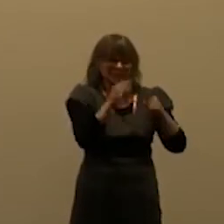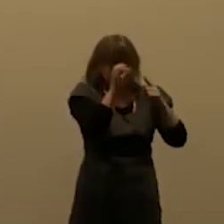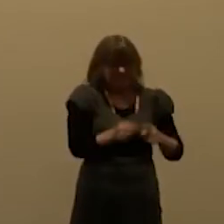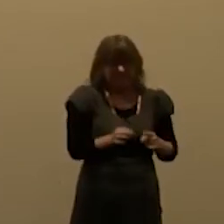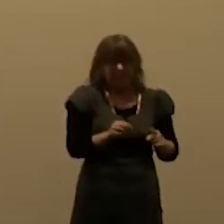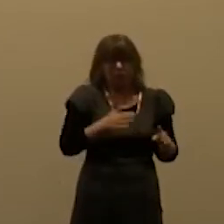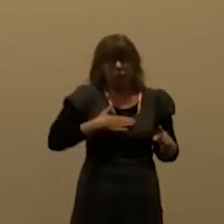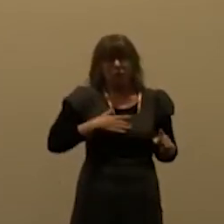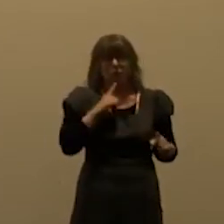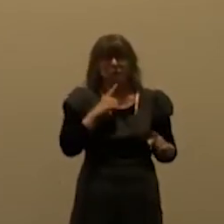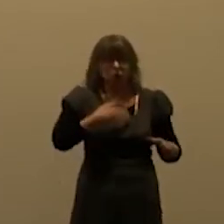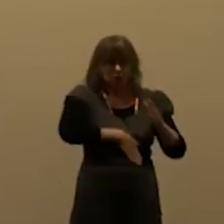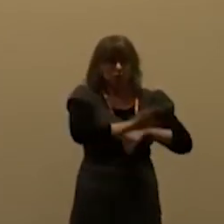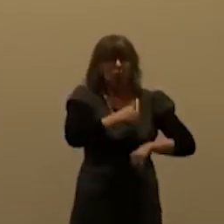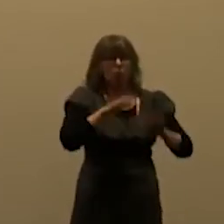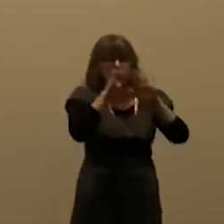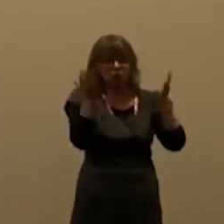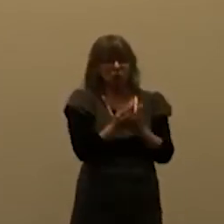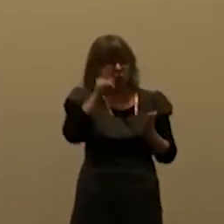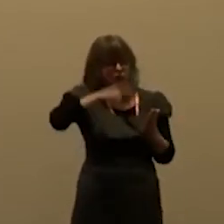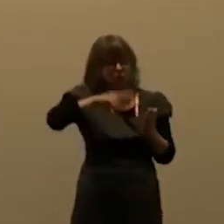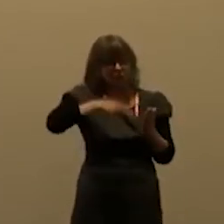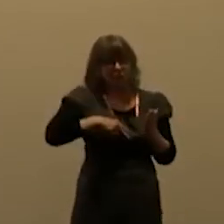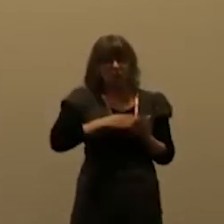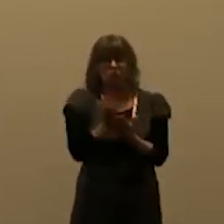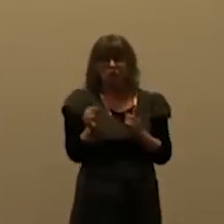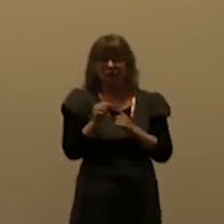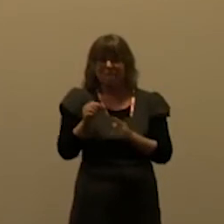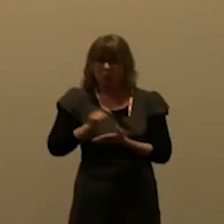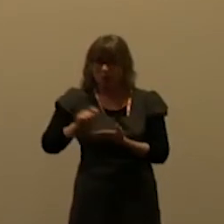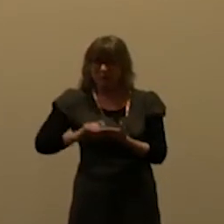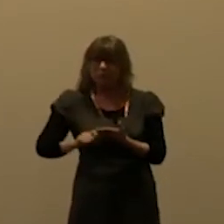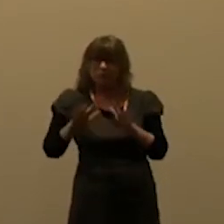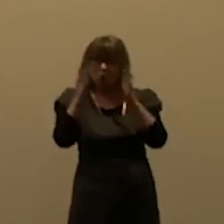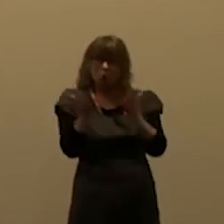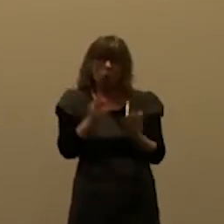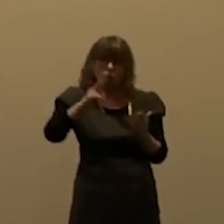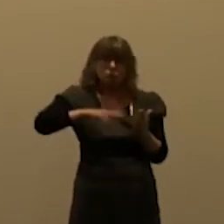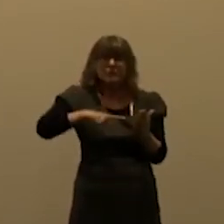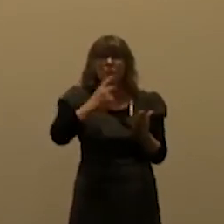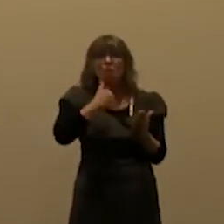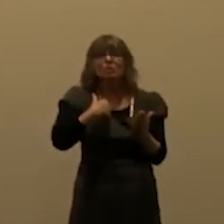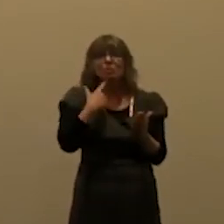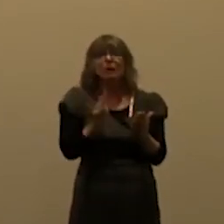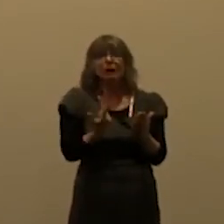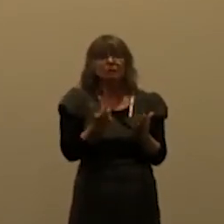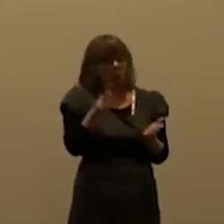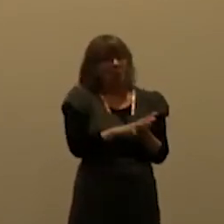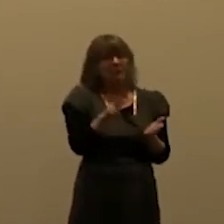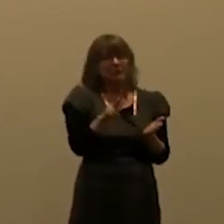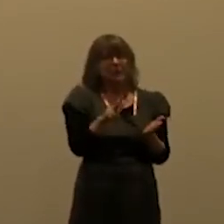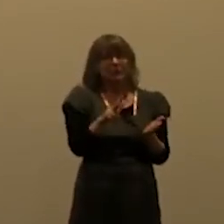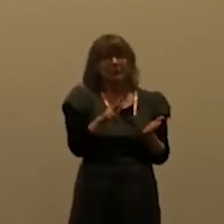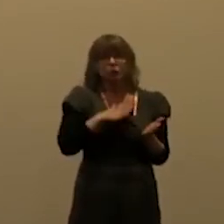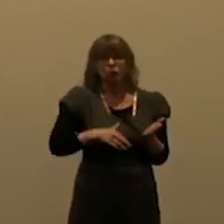You can export that out using Global Reader or SharePoint Admin. Yeah, so if you're exporting, Global Read will do. Yeah, Global Reader if you're going for authenticated, so